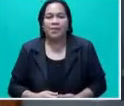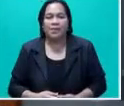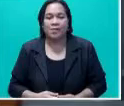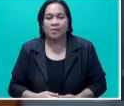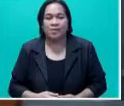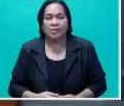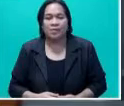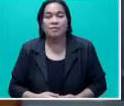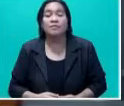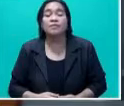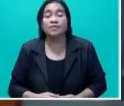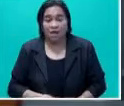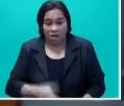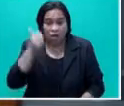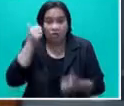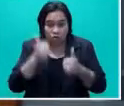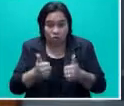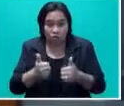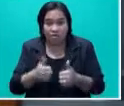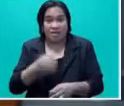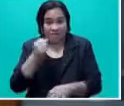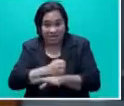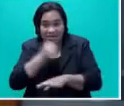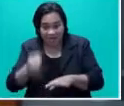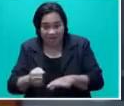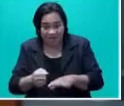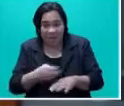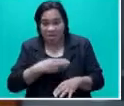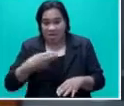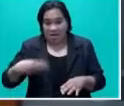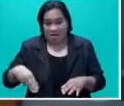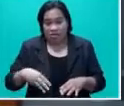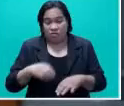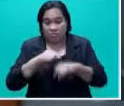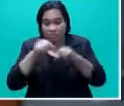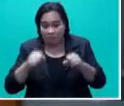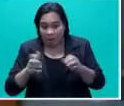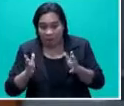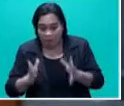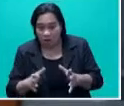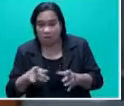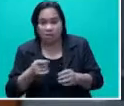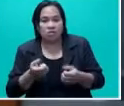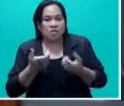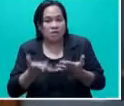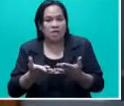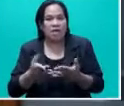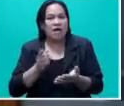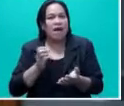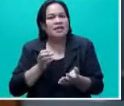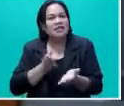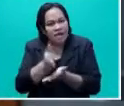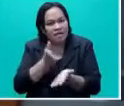Honorable Speaker, a good functional government, ministry or statutory body delivering effective and efficient public service